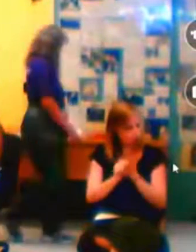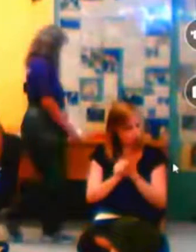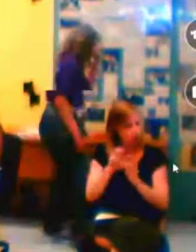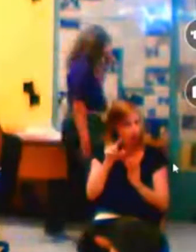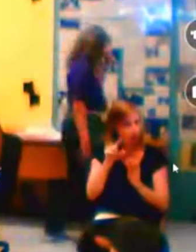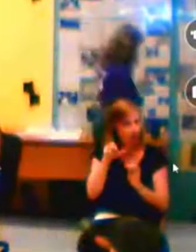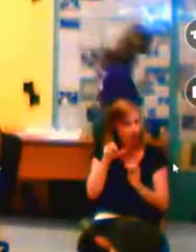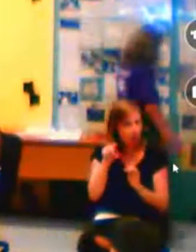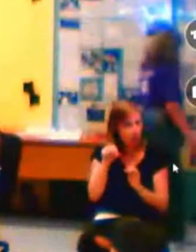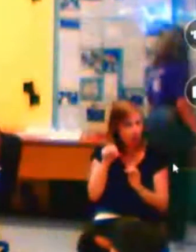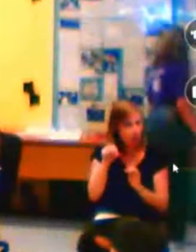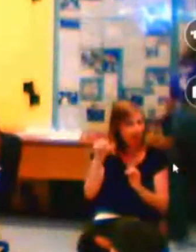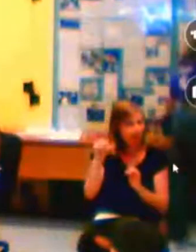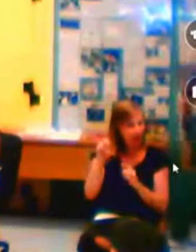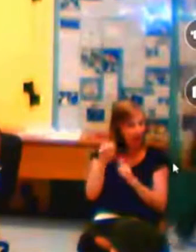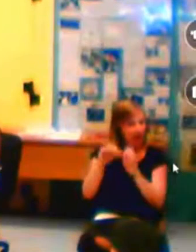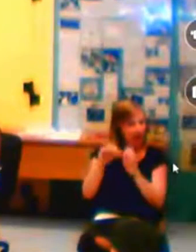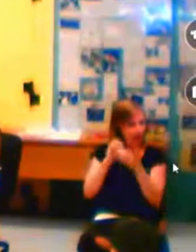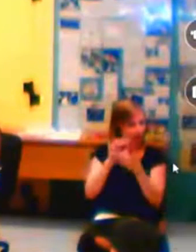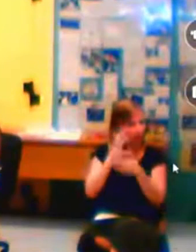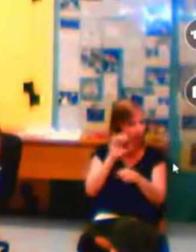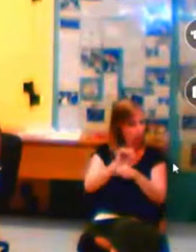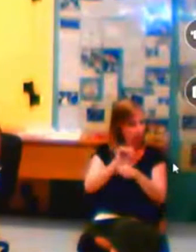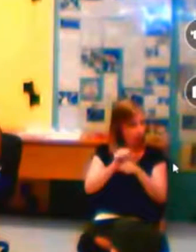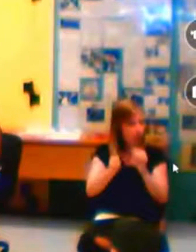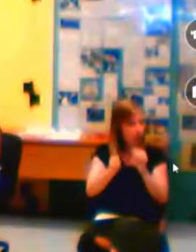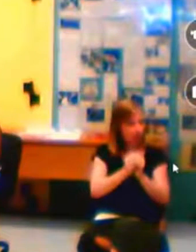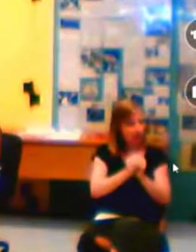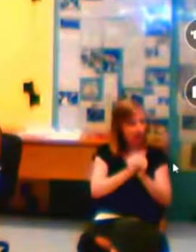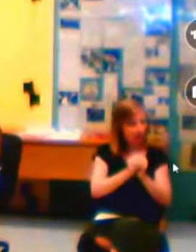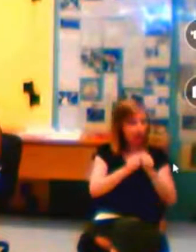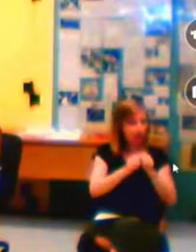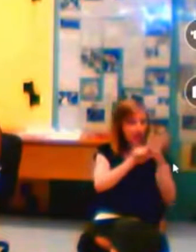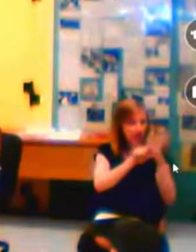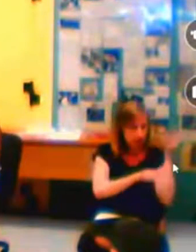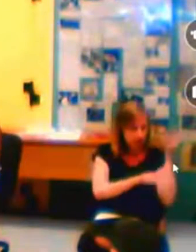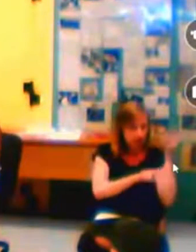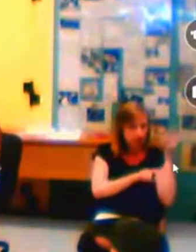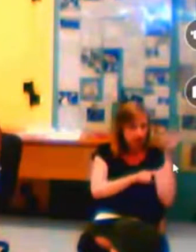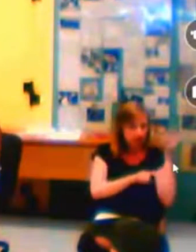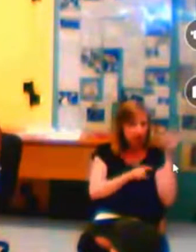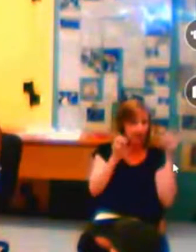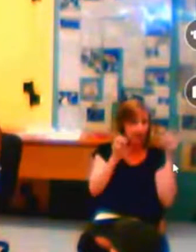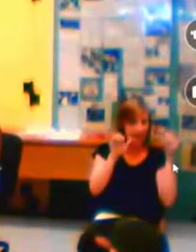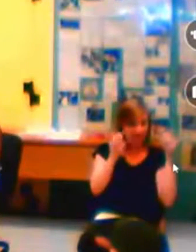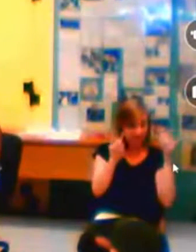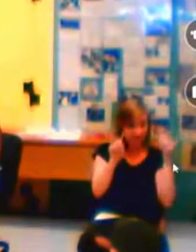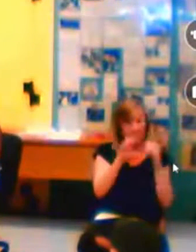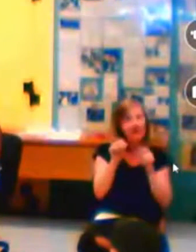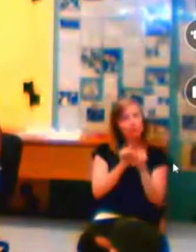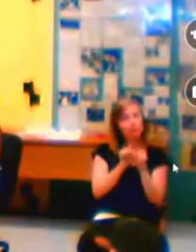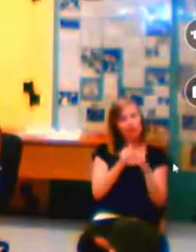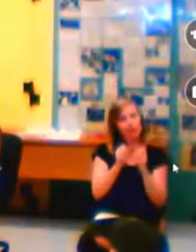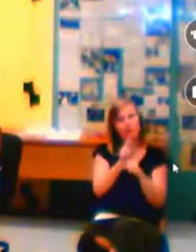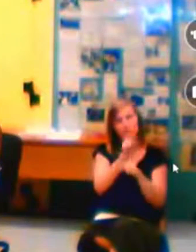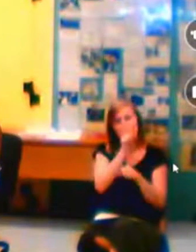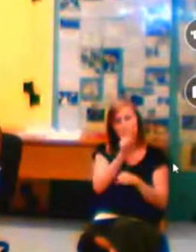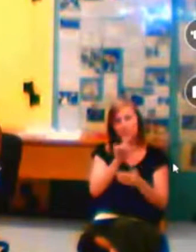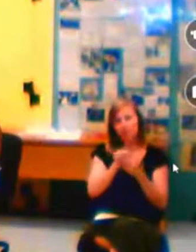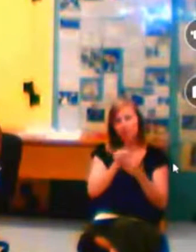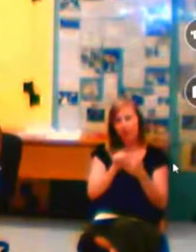required services under Medicaid would be continued. But specifically, how will long-term care work with Colorado